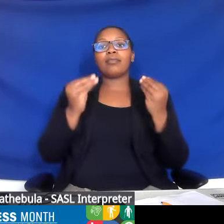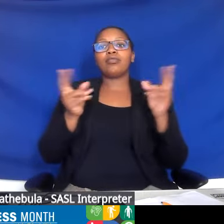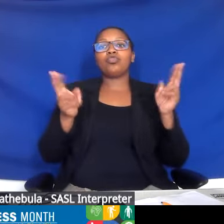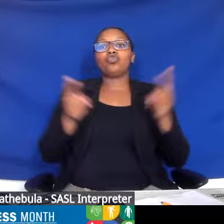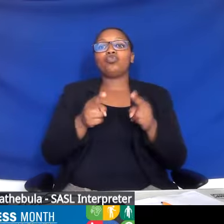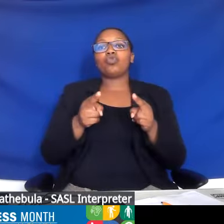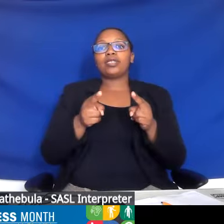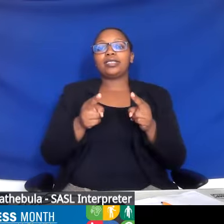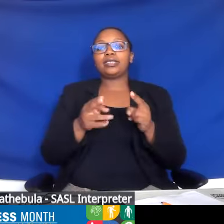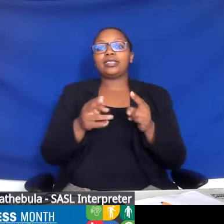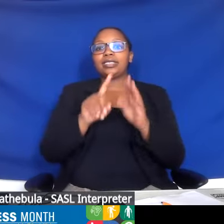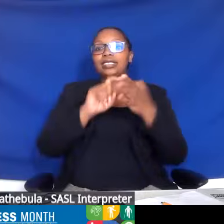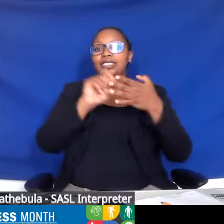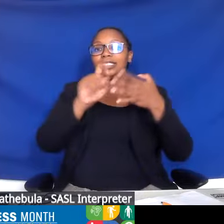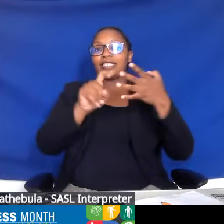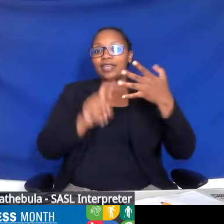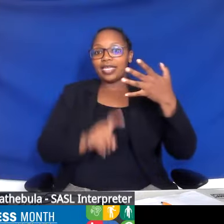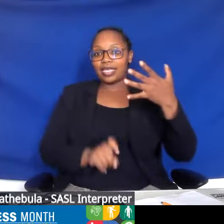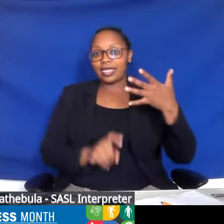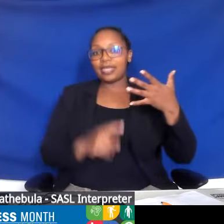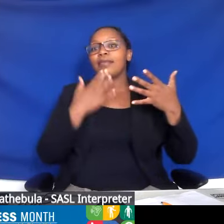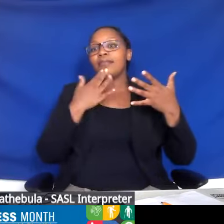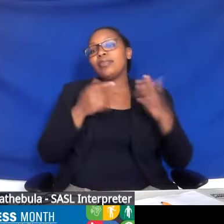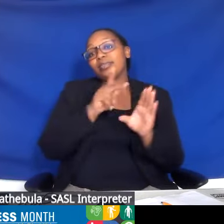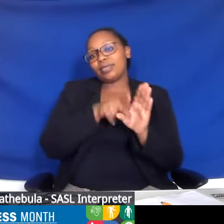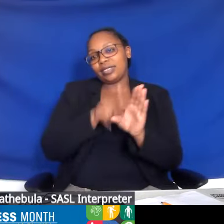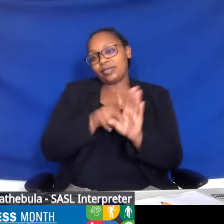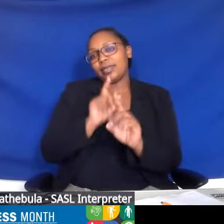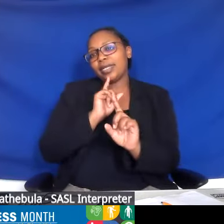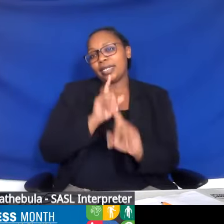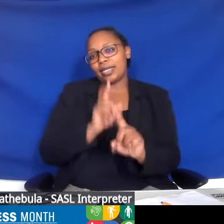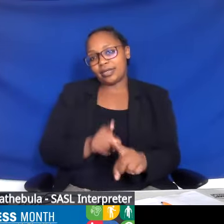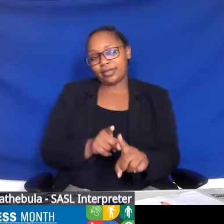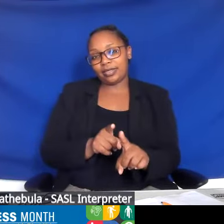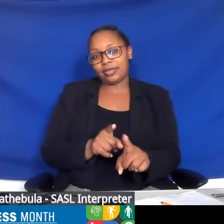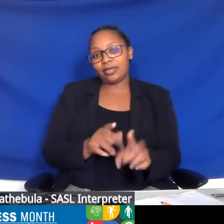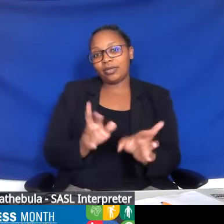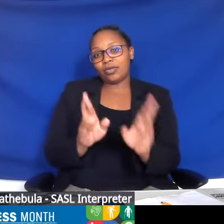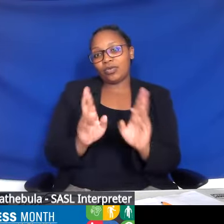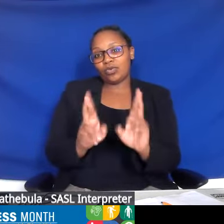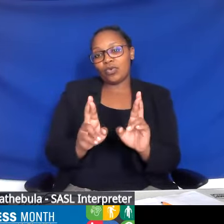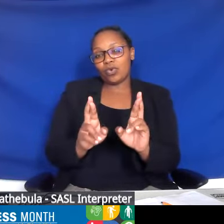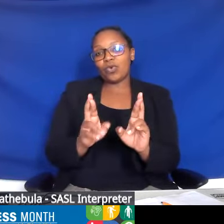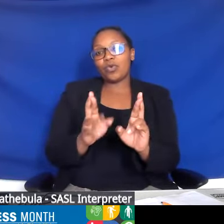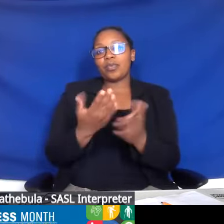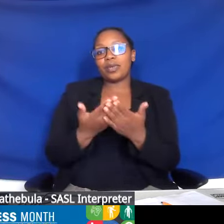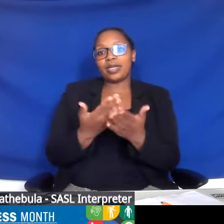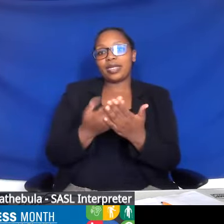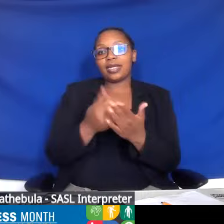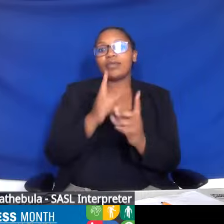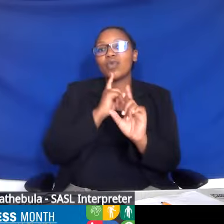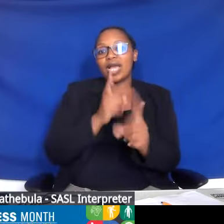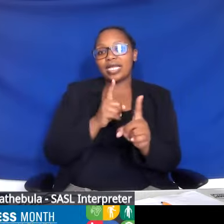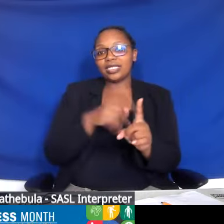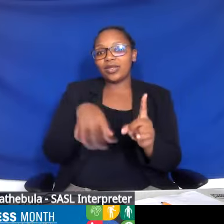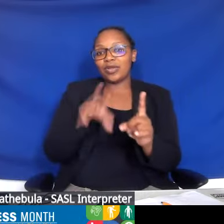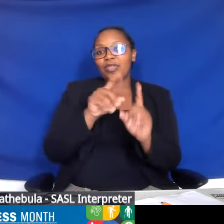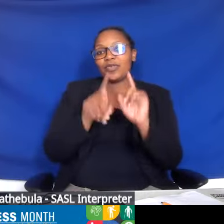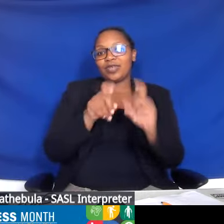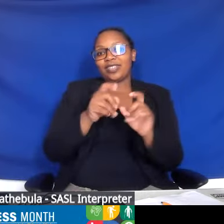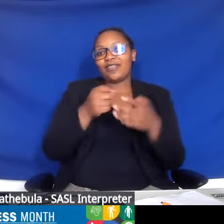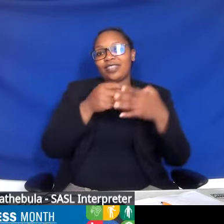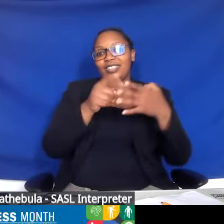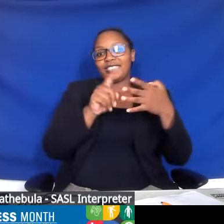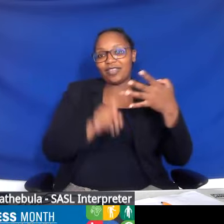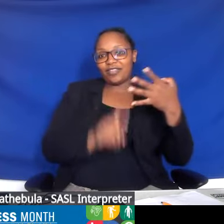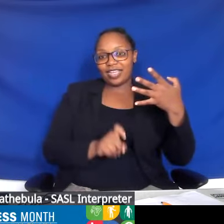do participate in the survey and complete the questions on the survey. So on that note, I would like to